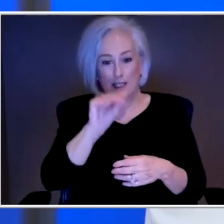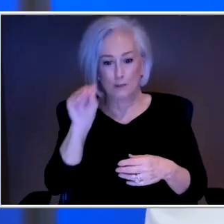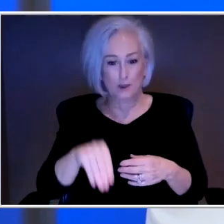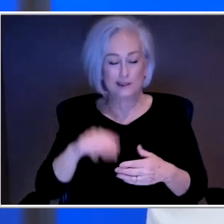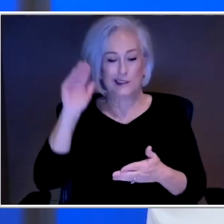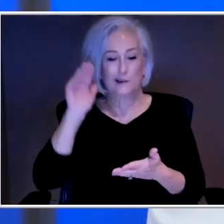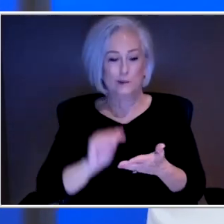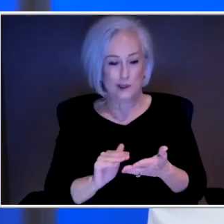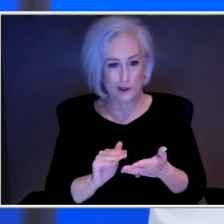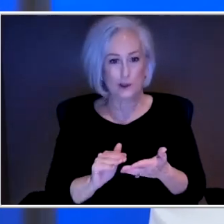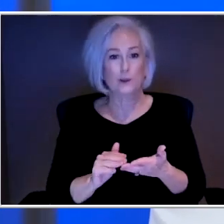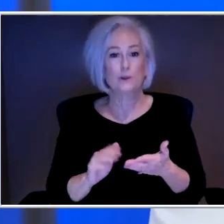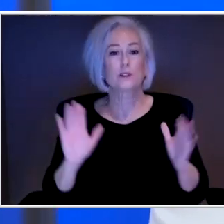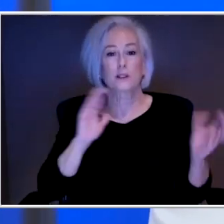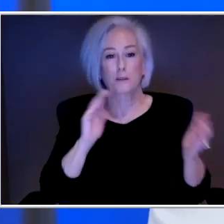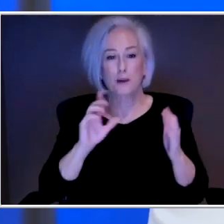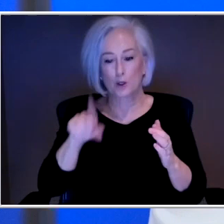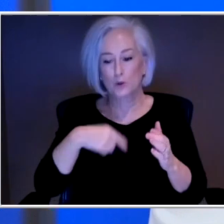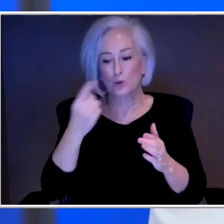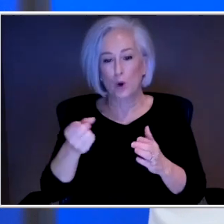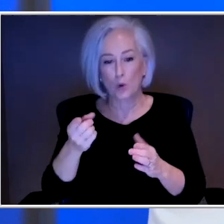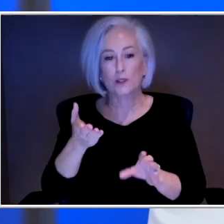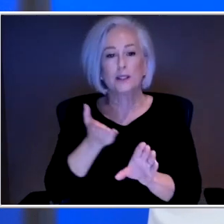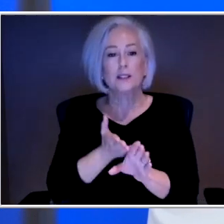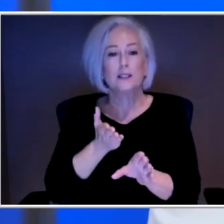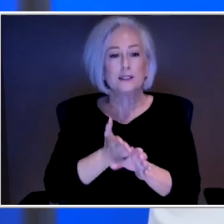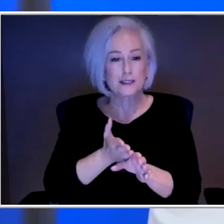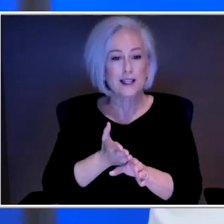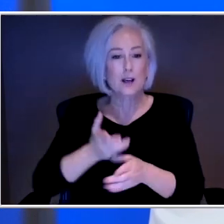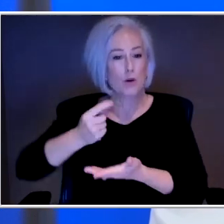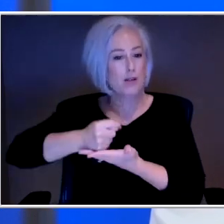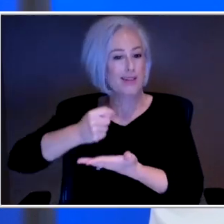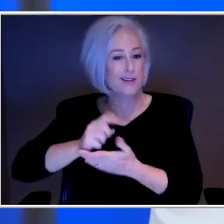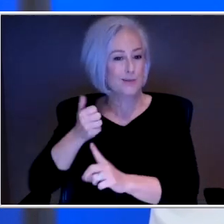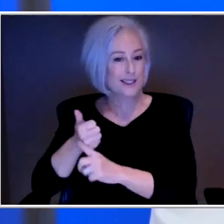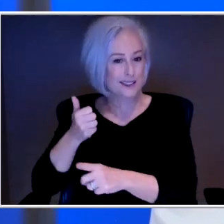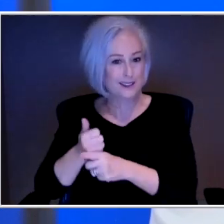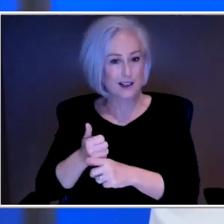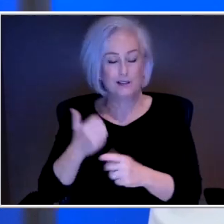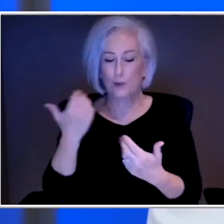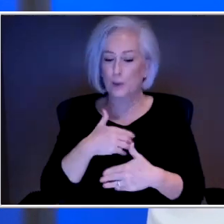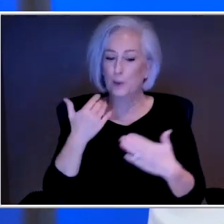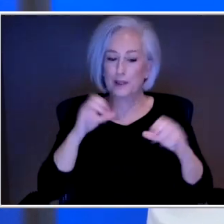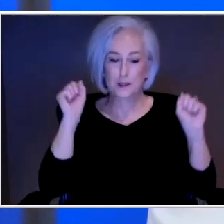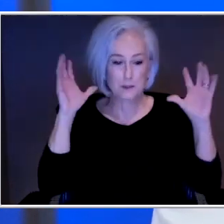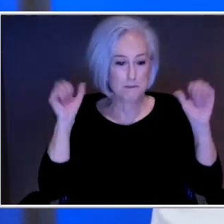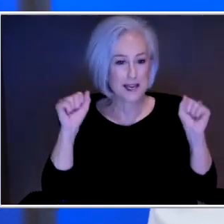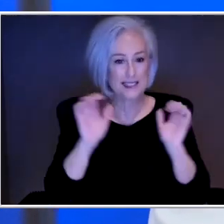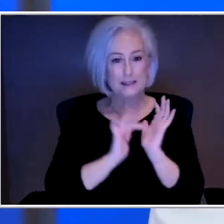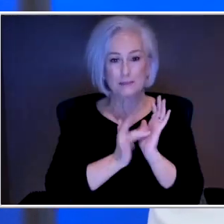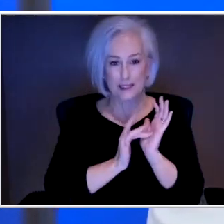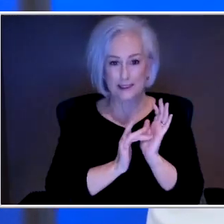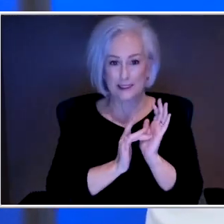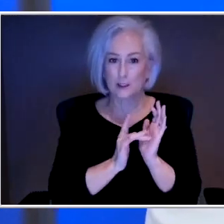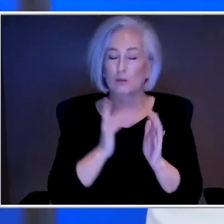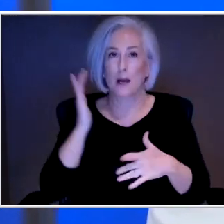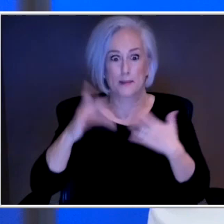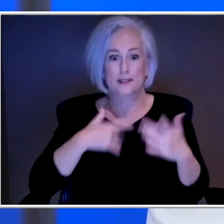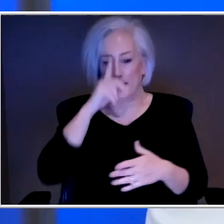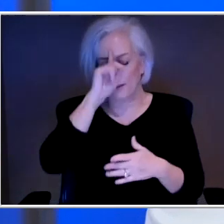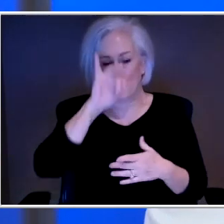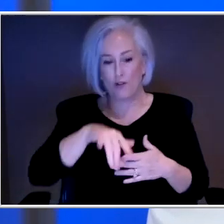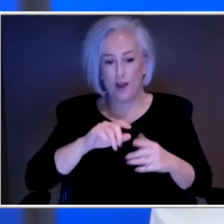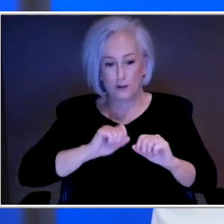with psychotherapy by itself. And so it's a very remarkable drug. And so I'm very excited for that one to come out, because PTSD